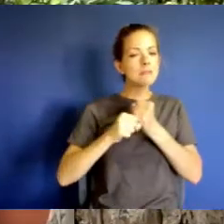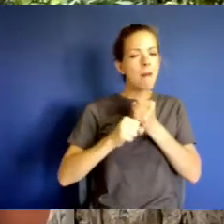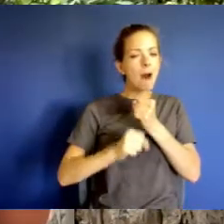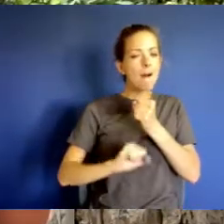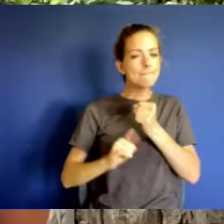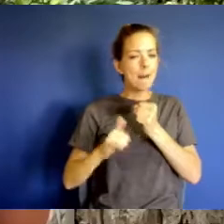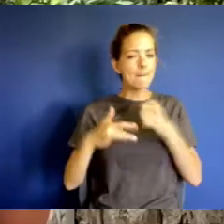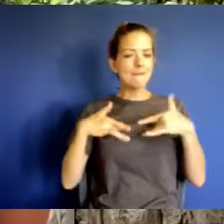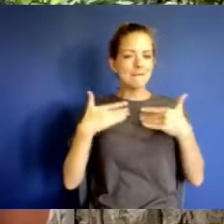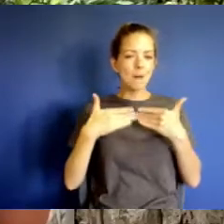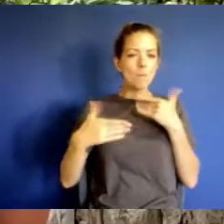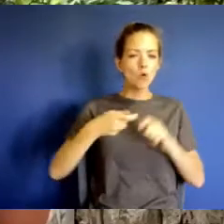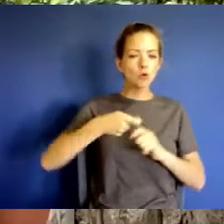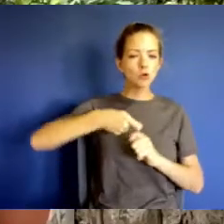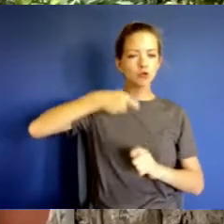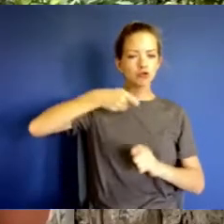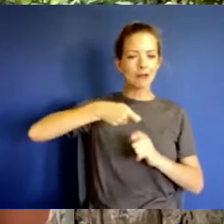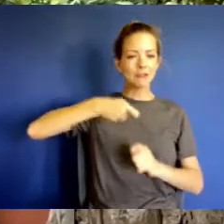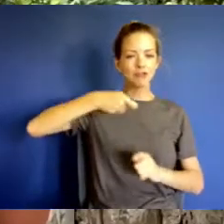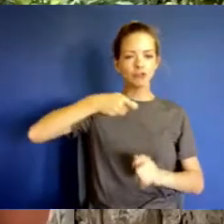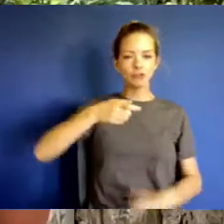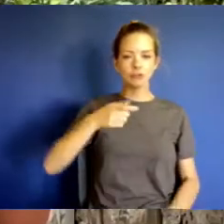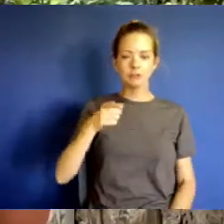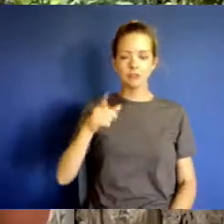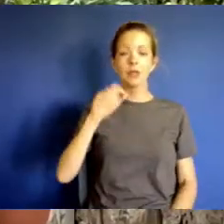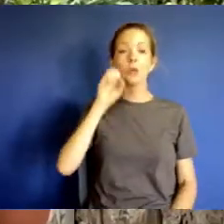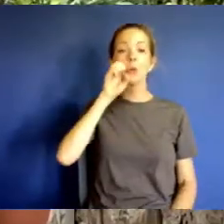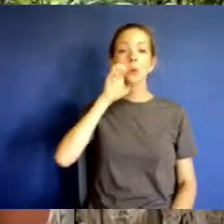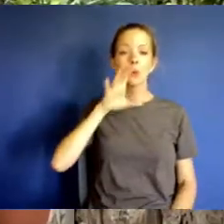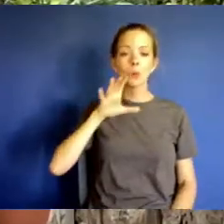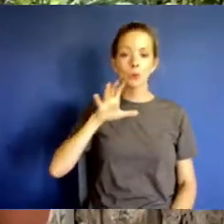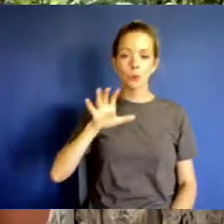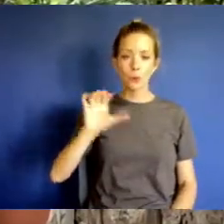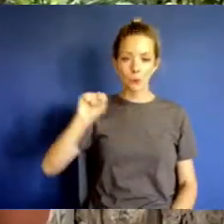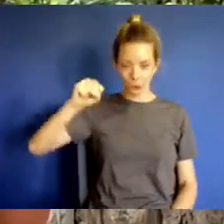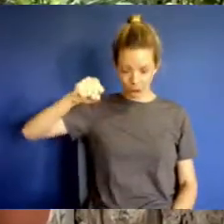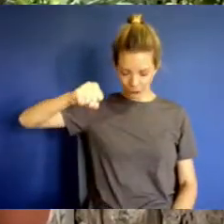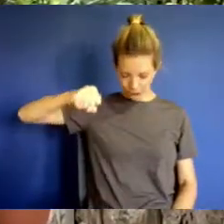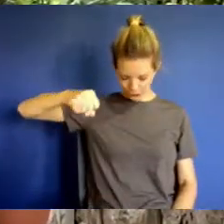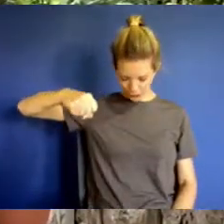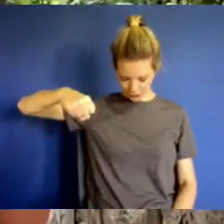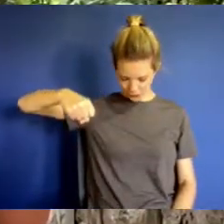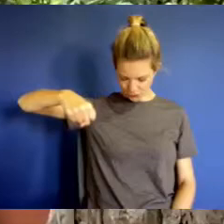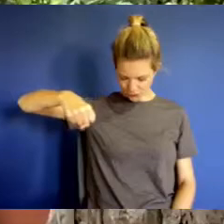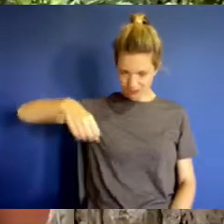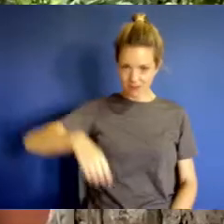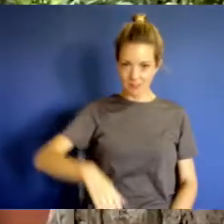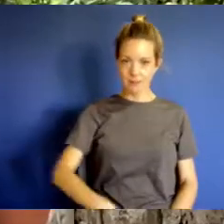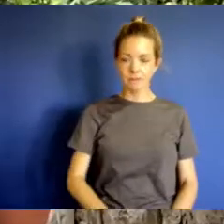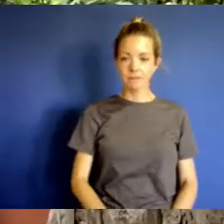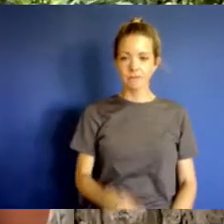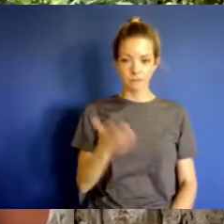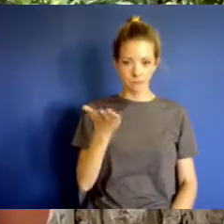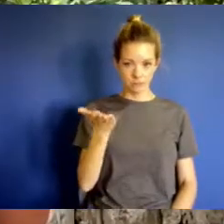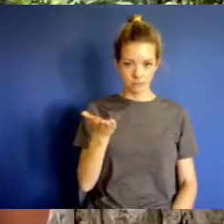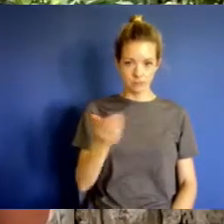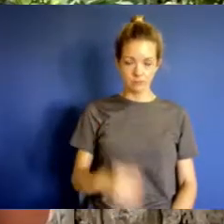spine starting to get a little bit more stretchy. And take a breath out into cat pose.